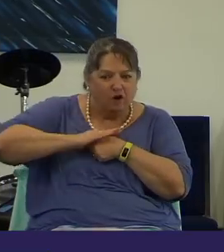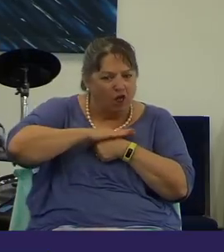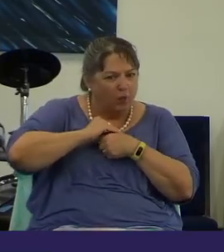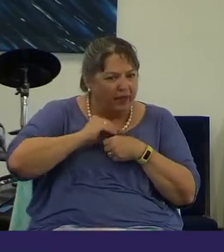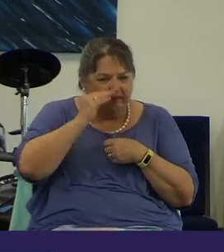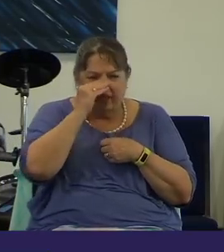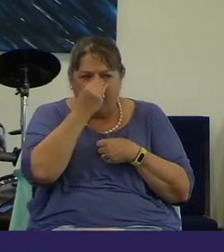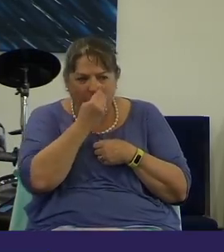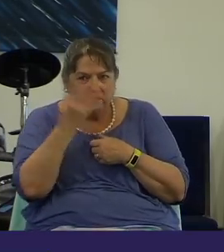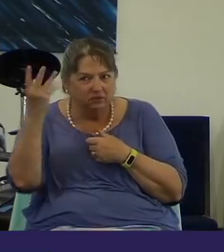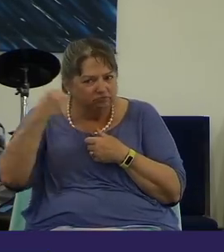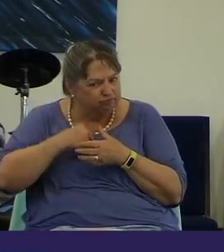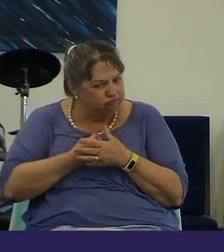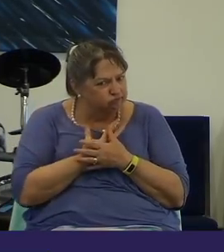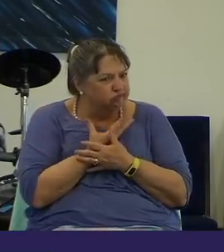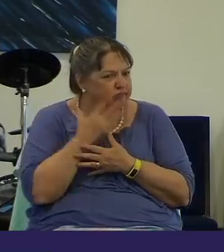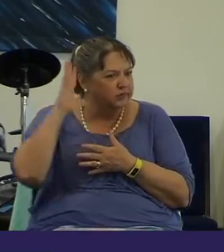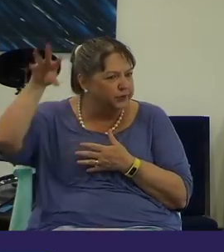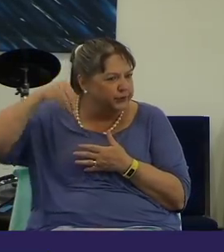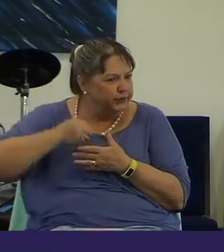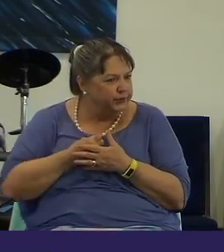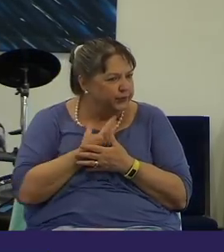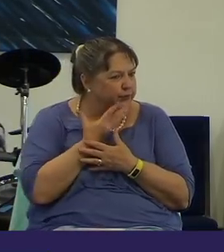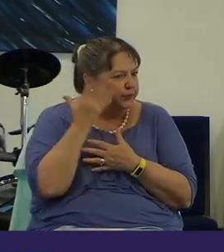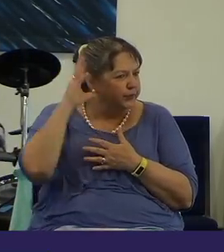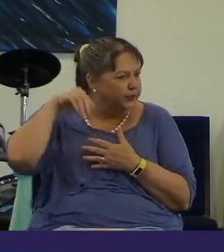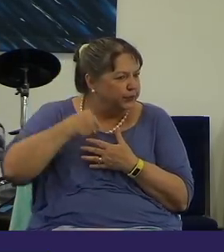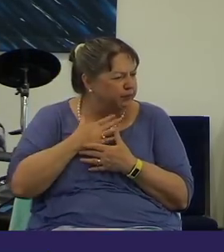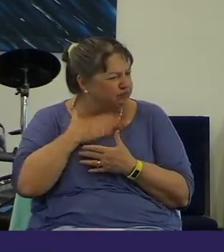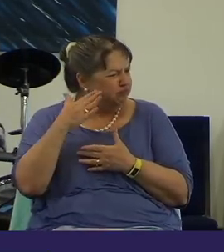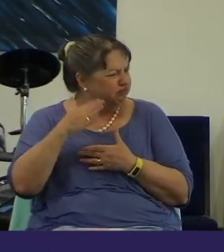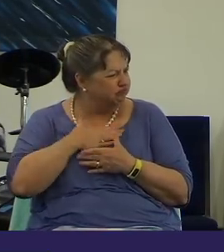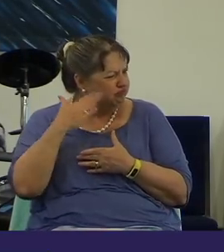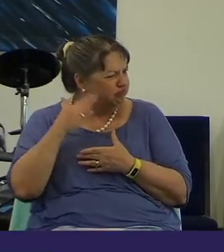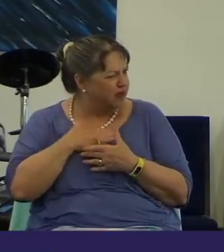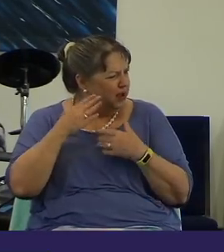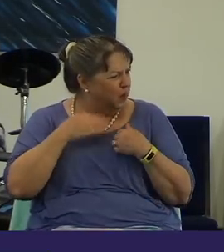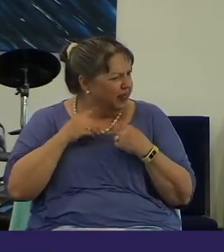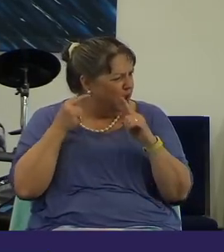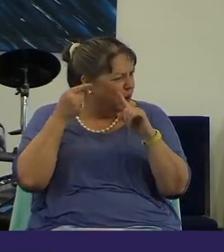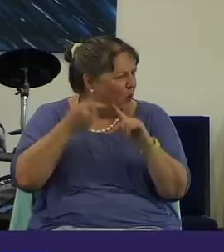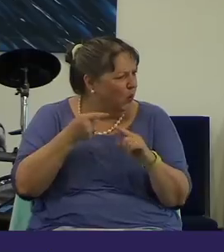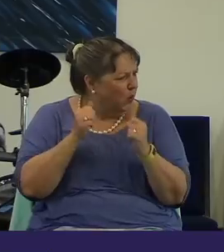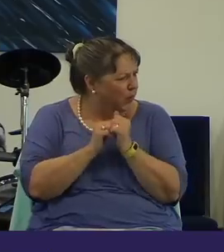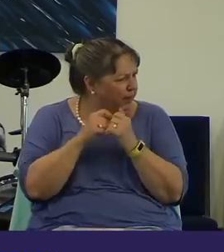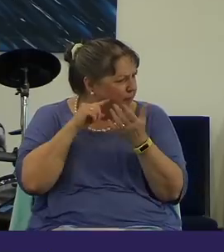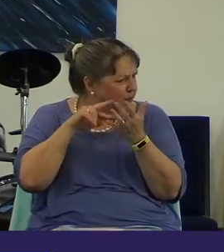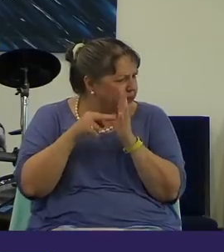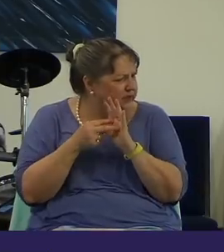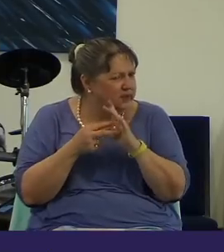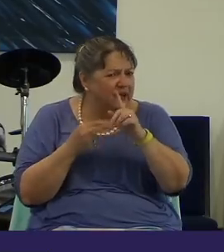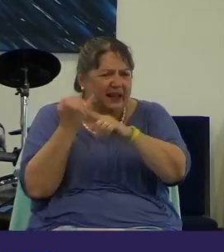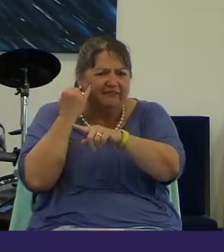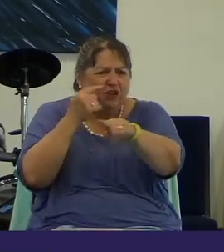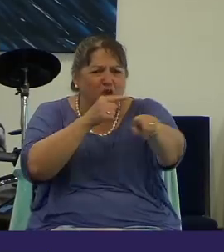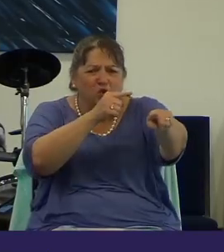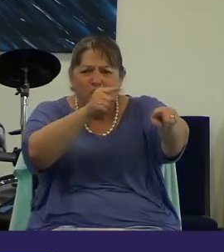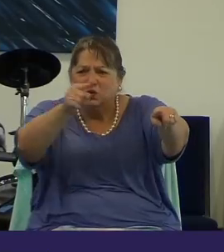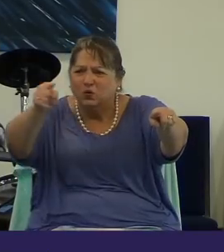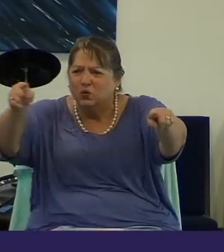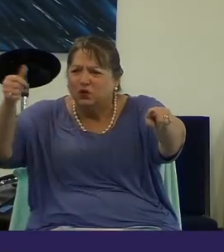blossom, can fill it with life, can fill it with joy, can fill it with purpose. If you're here today and you've never,